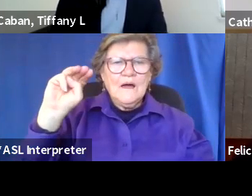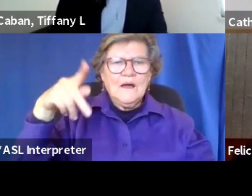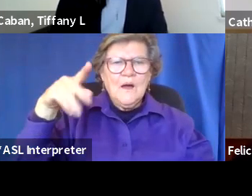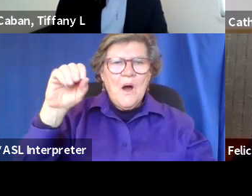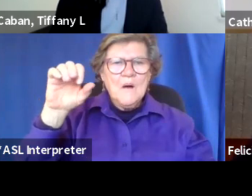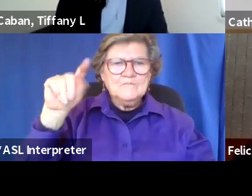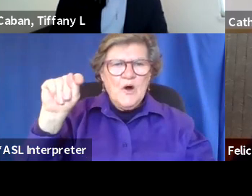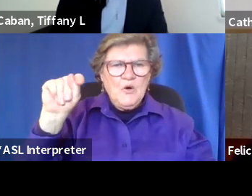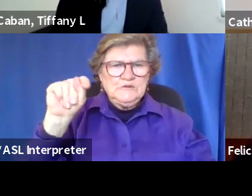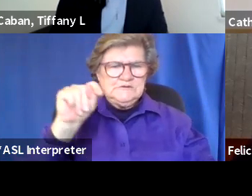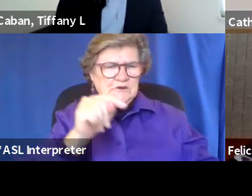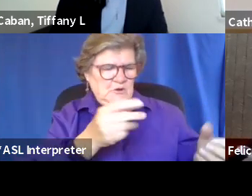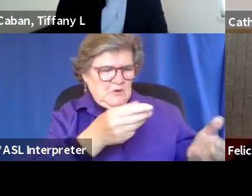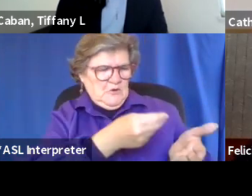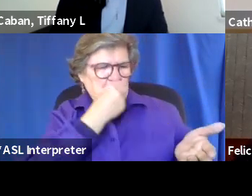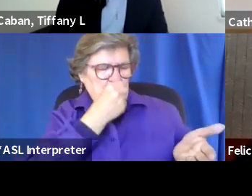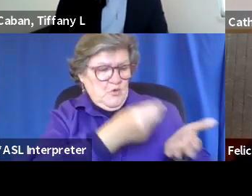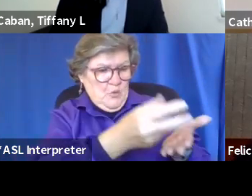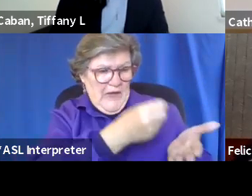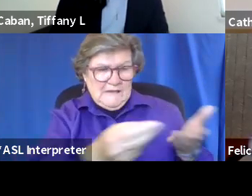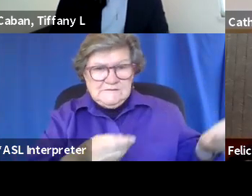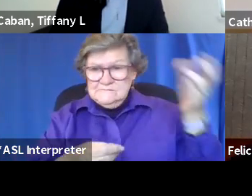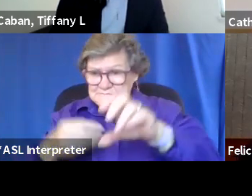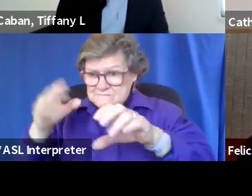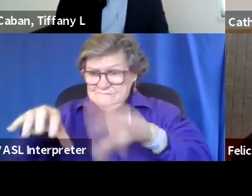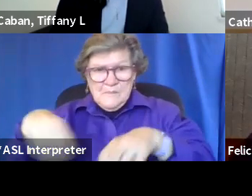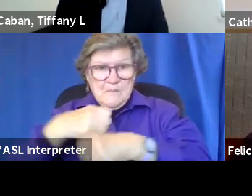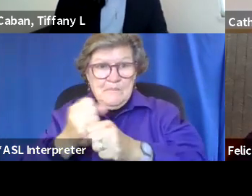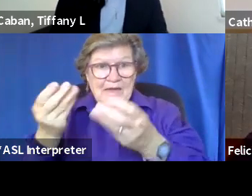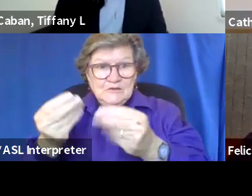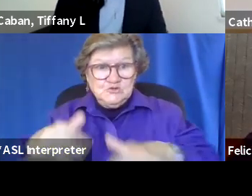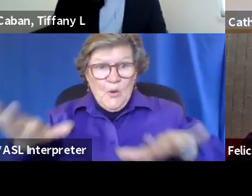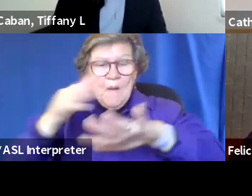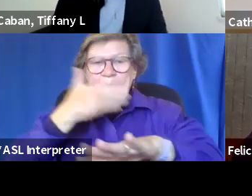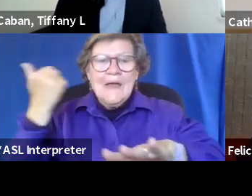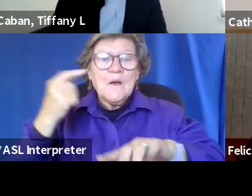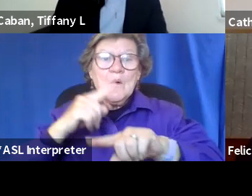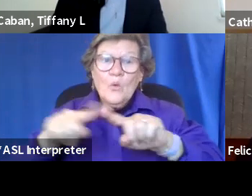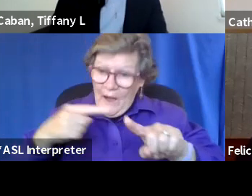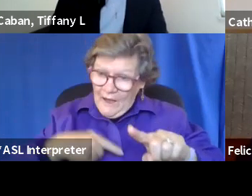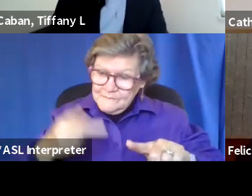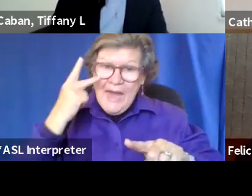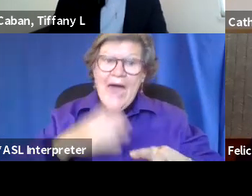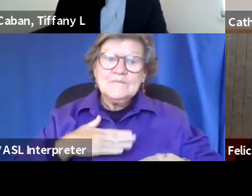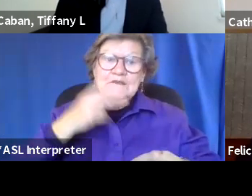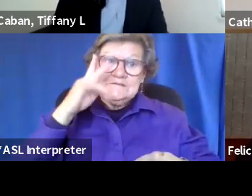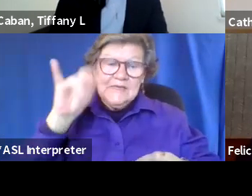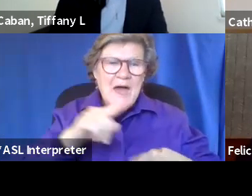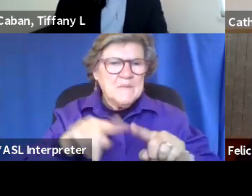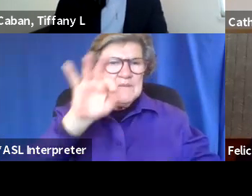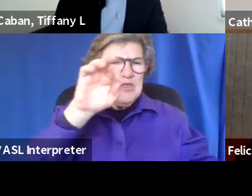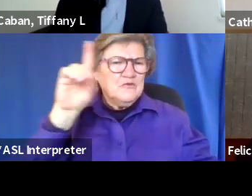happy to see that that program has been reinstated, but let's go further. Let's scale it. A lot of our food that ends